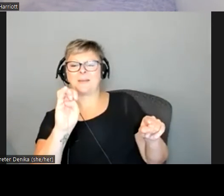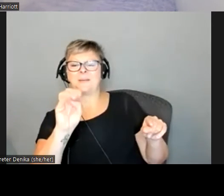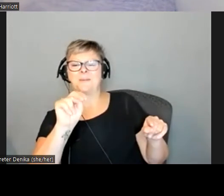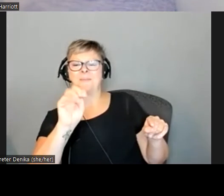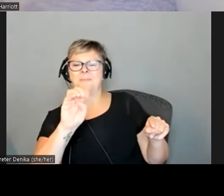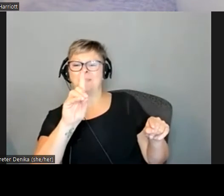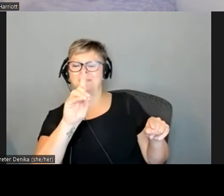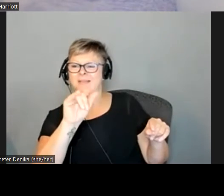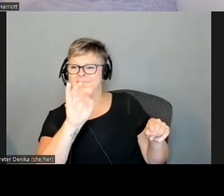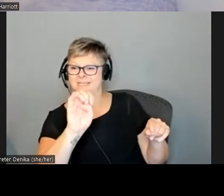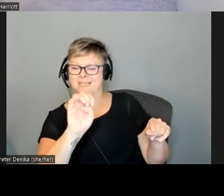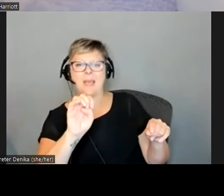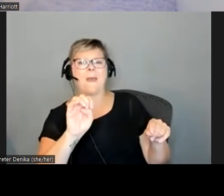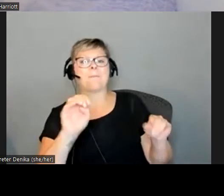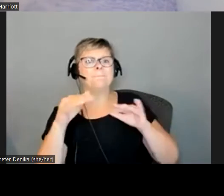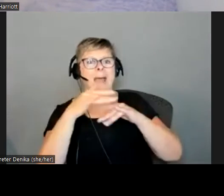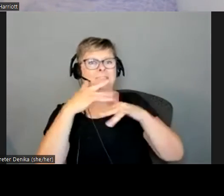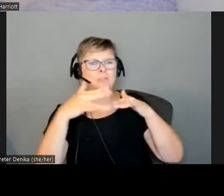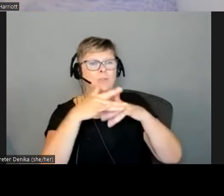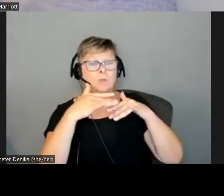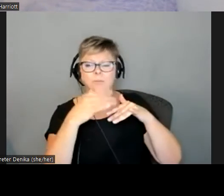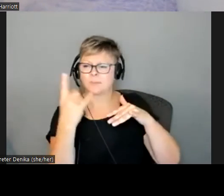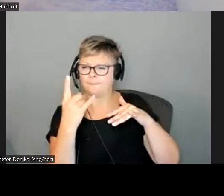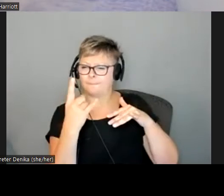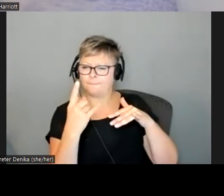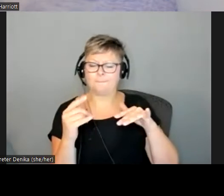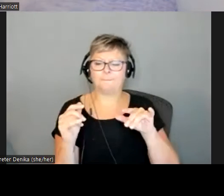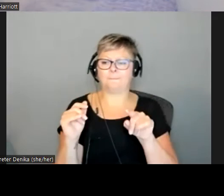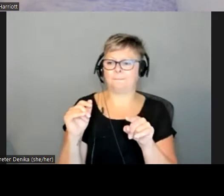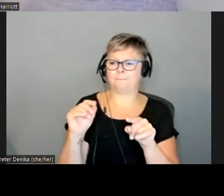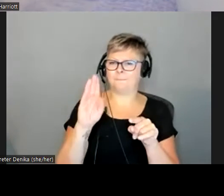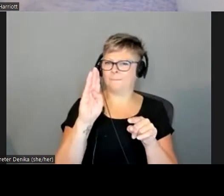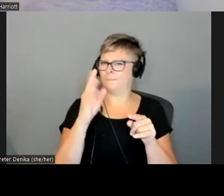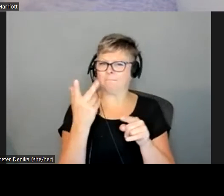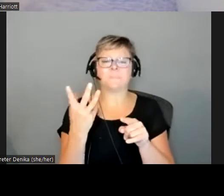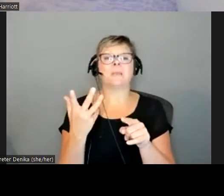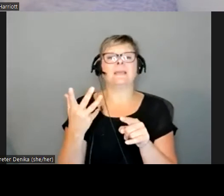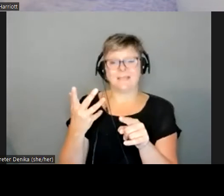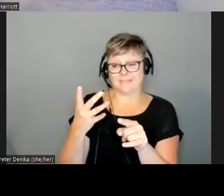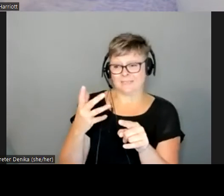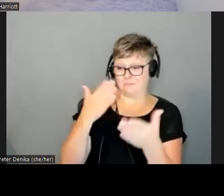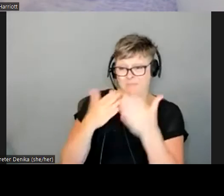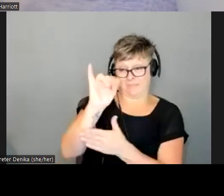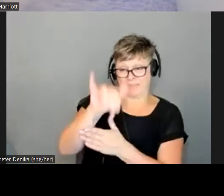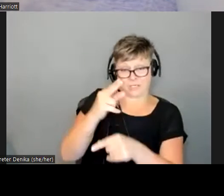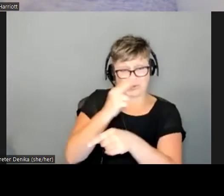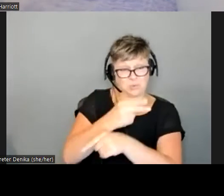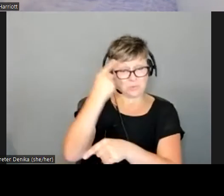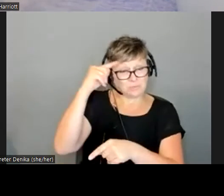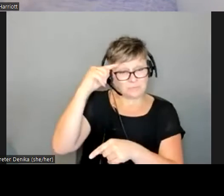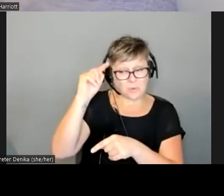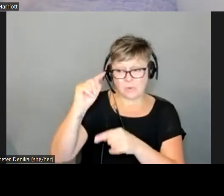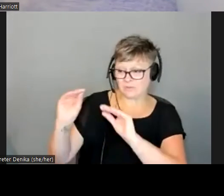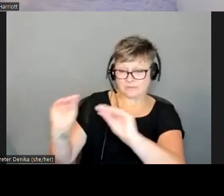sorry. Yes, and I just wondered if that has been used as a tool to educate individuals,